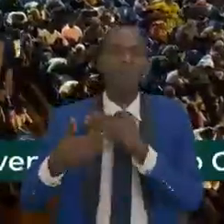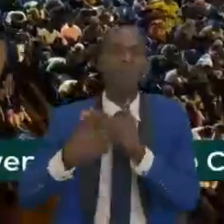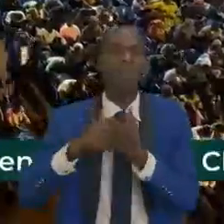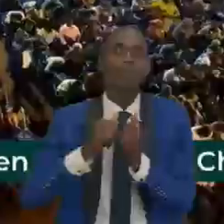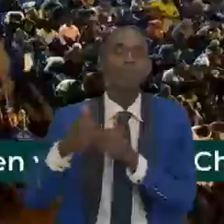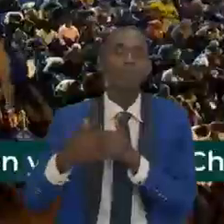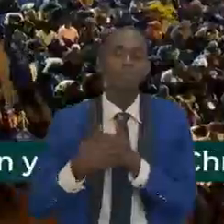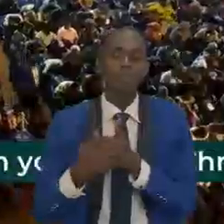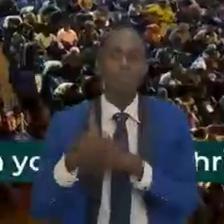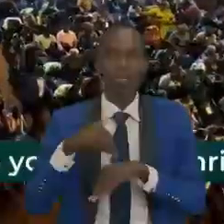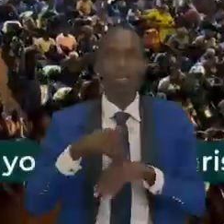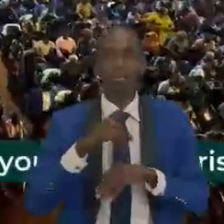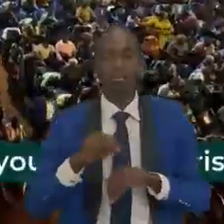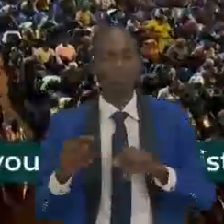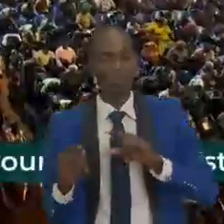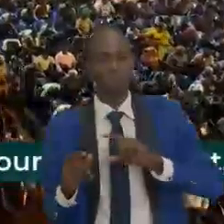Counselors.